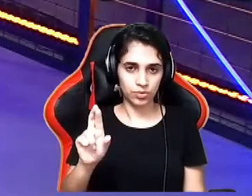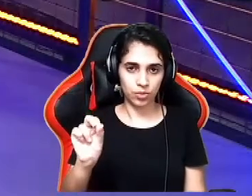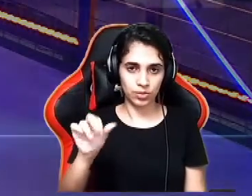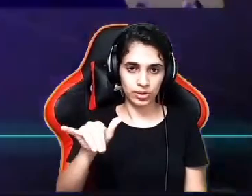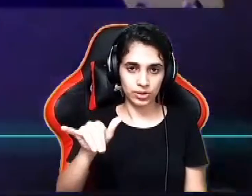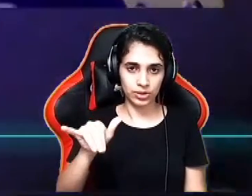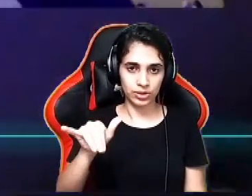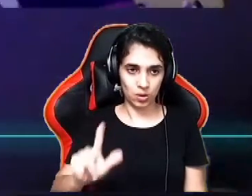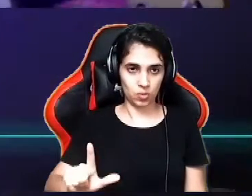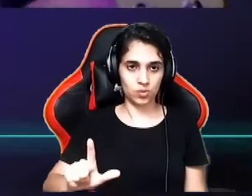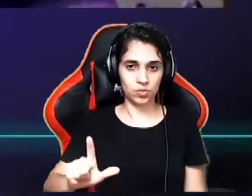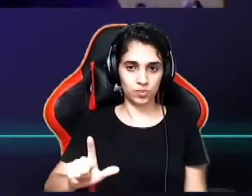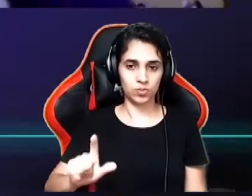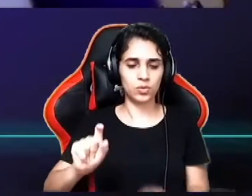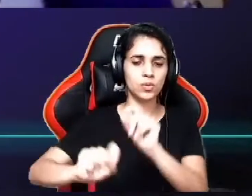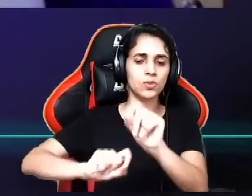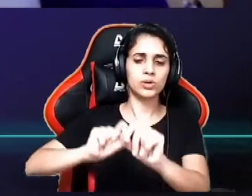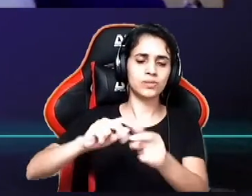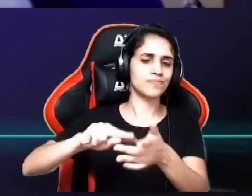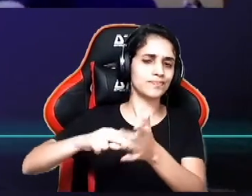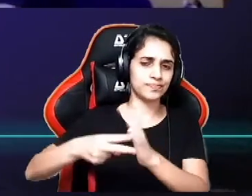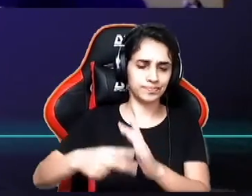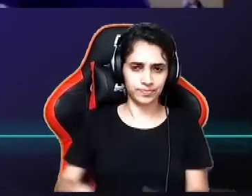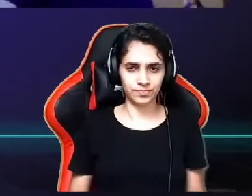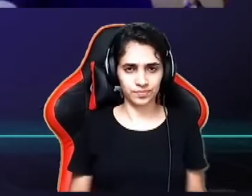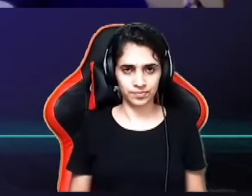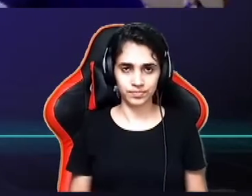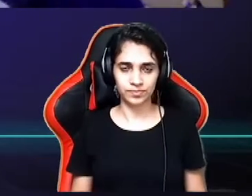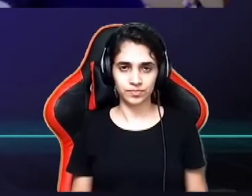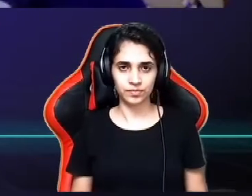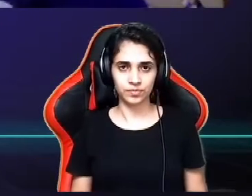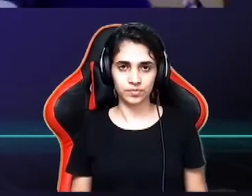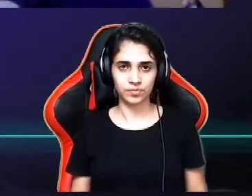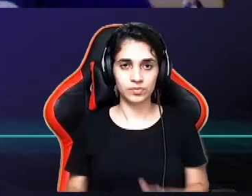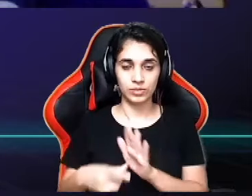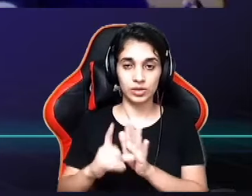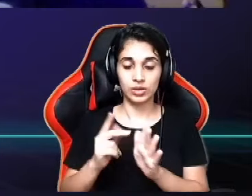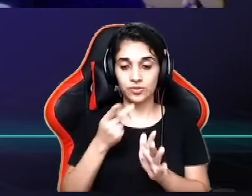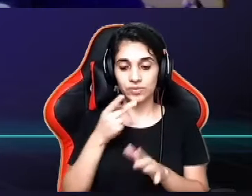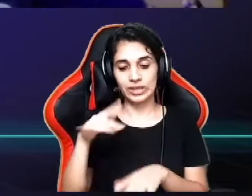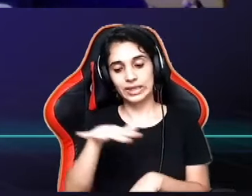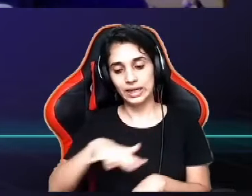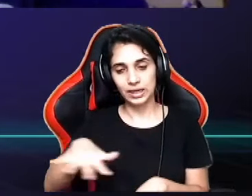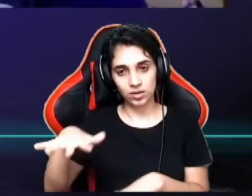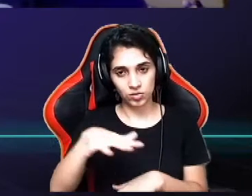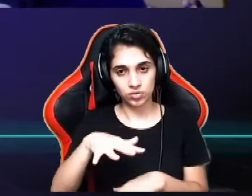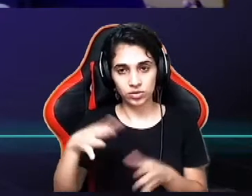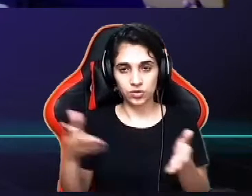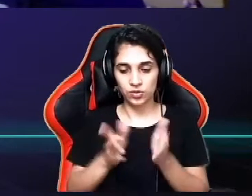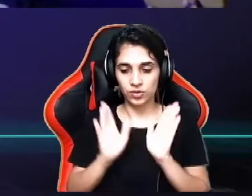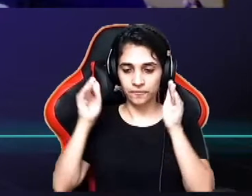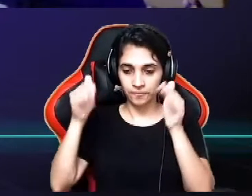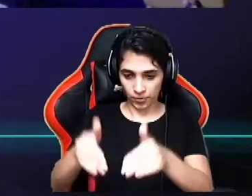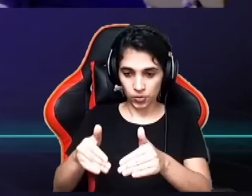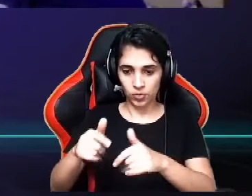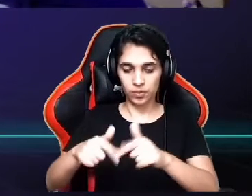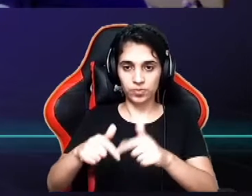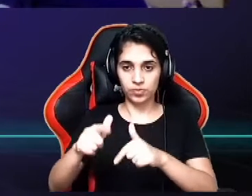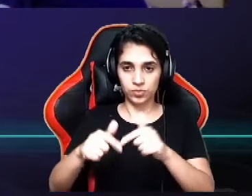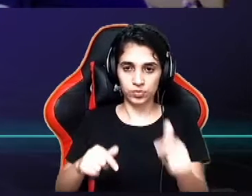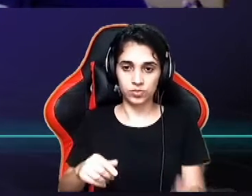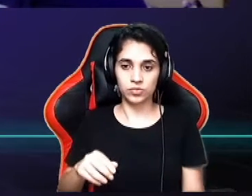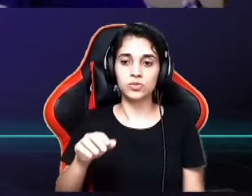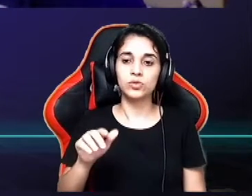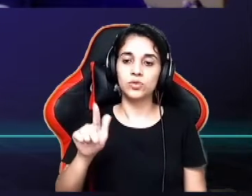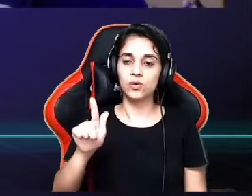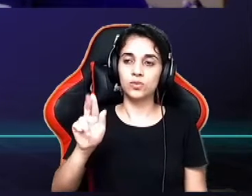is Gunstars? Okay, so before we talk about the industry, let's talk